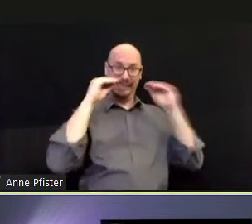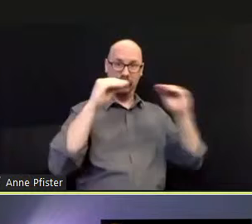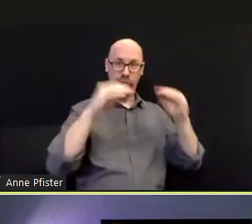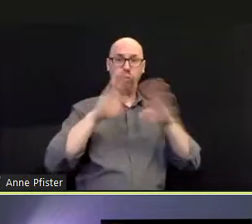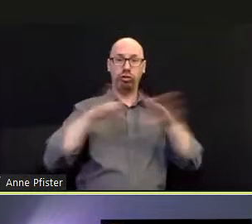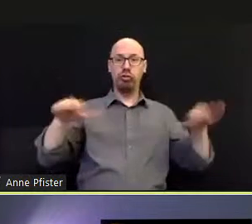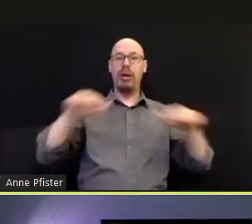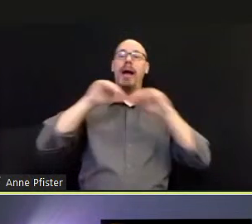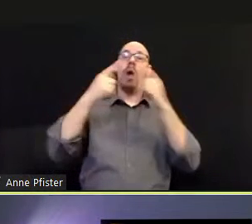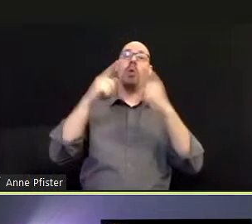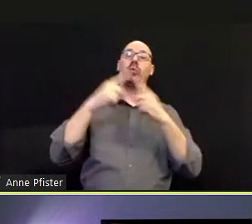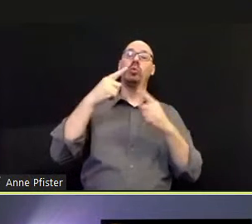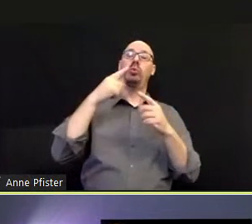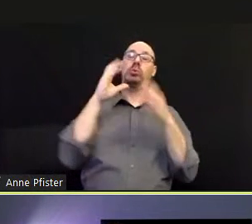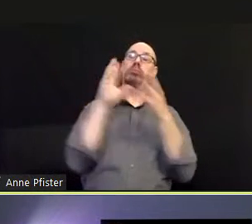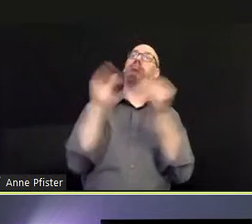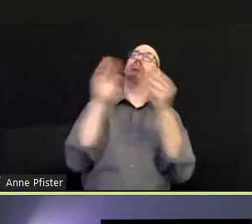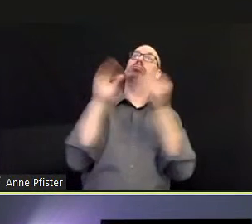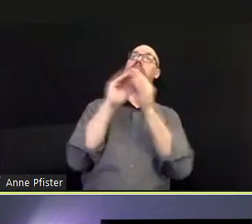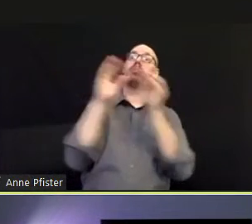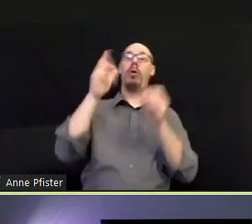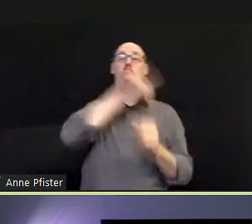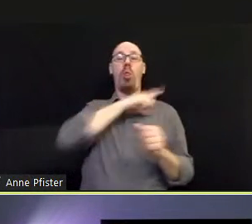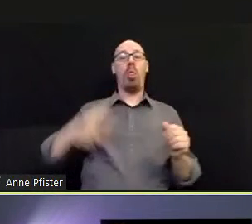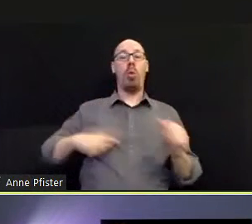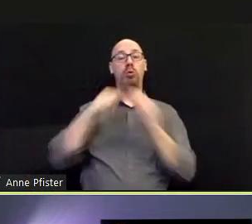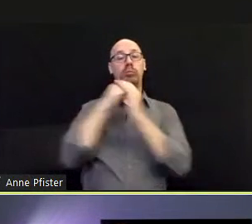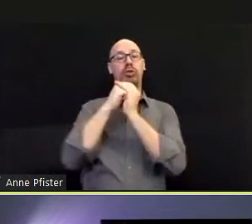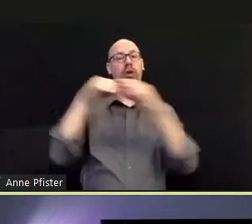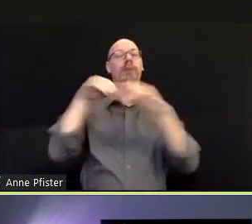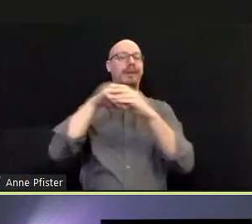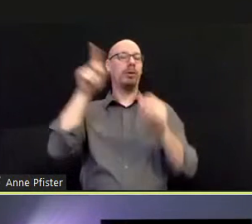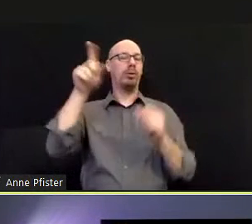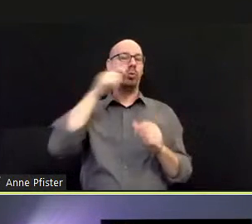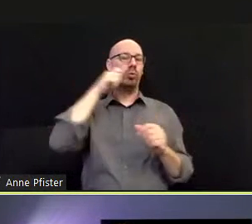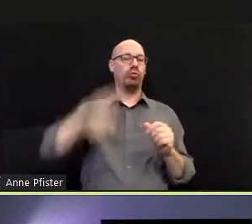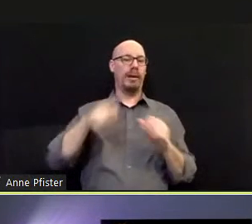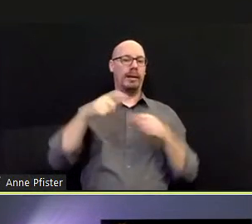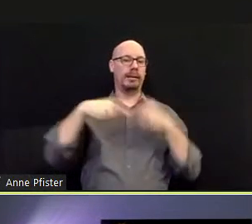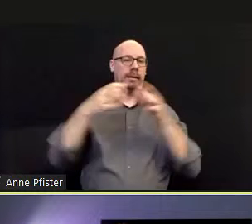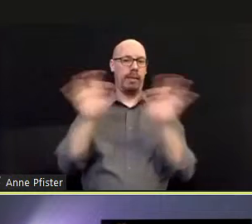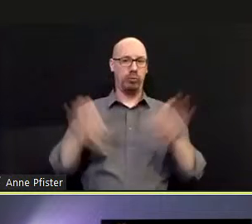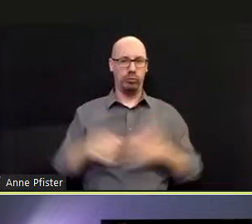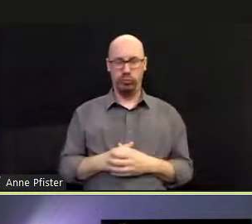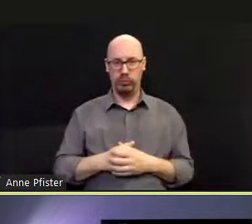say the Lord's Prayer in Ukrainian Sign Language and so forth. Oops.